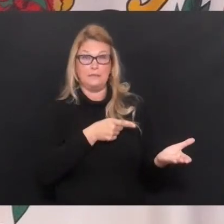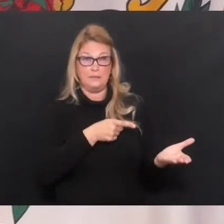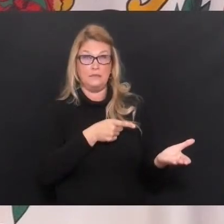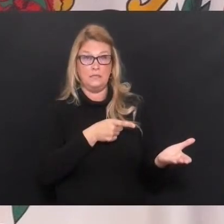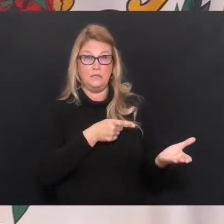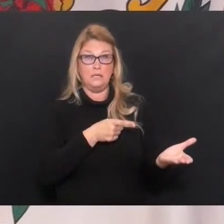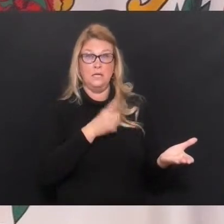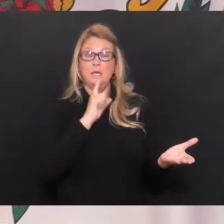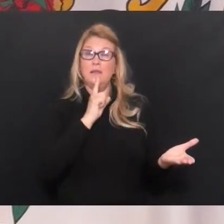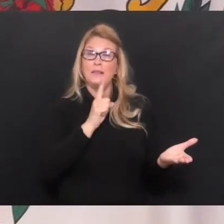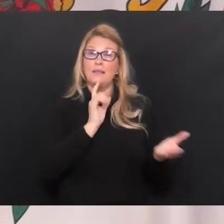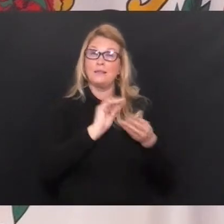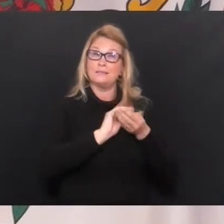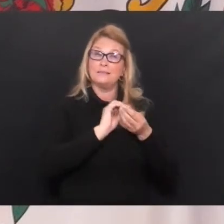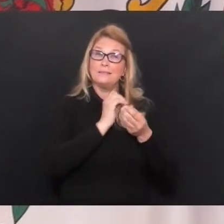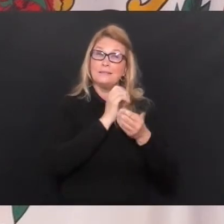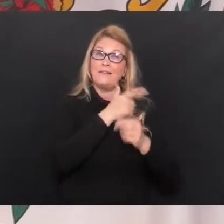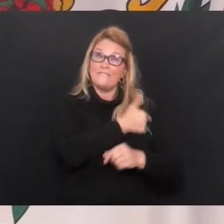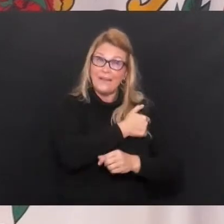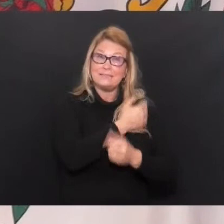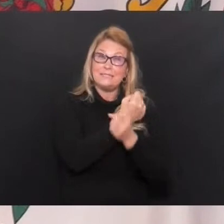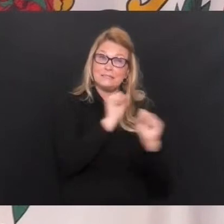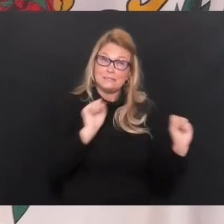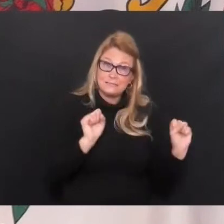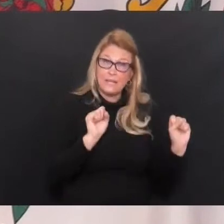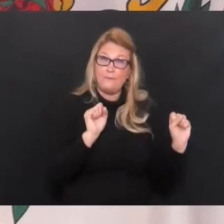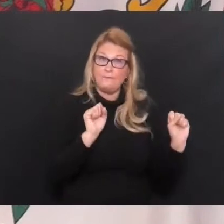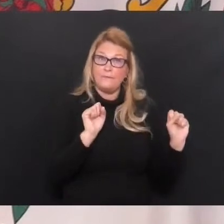how safe these vaccines have been.